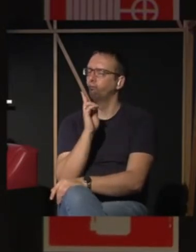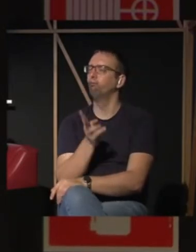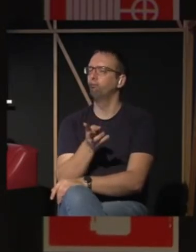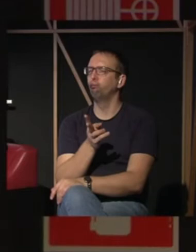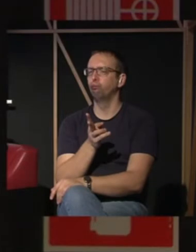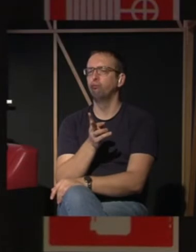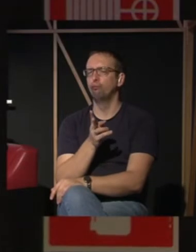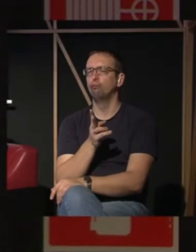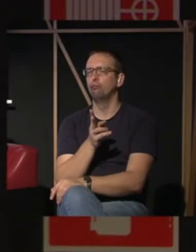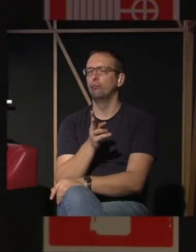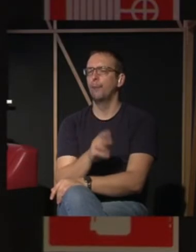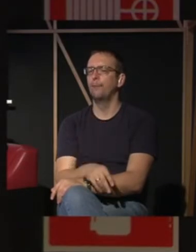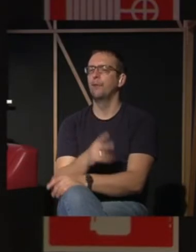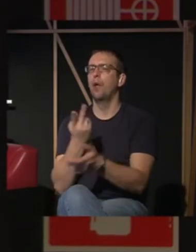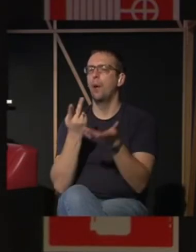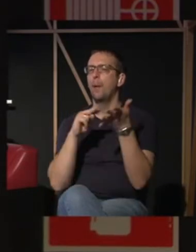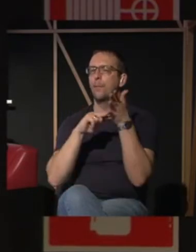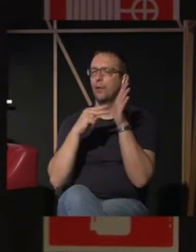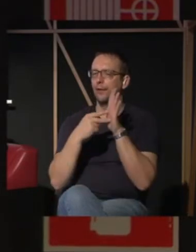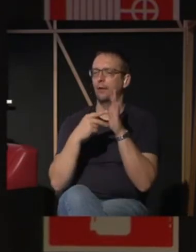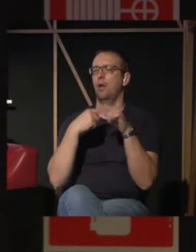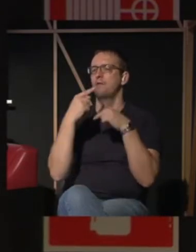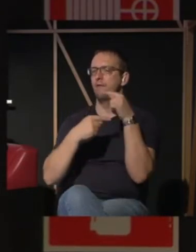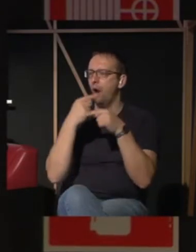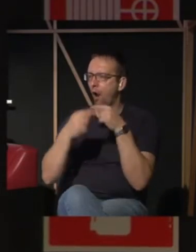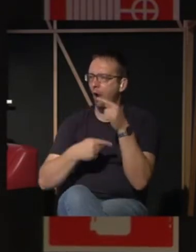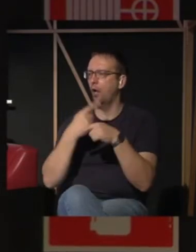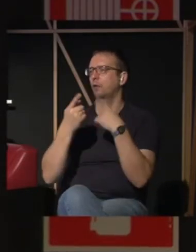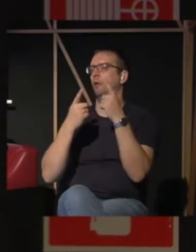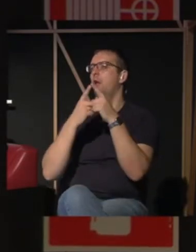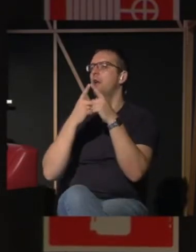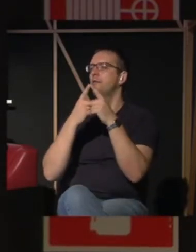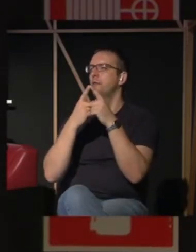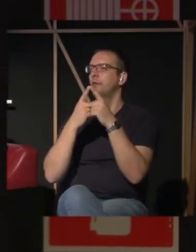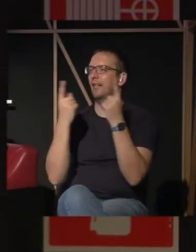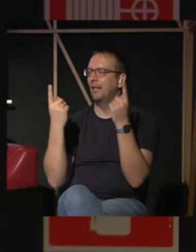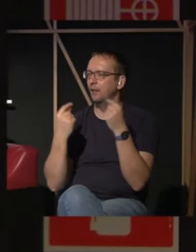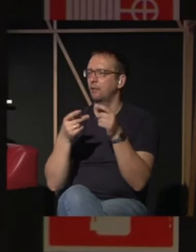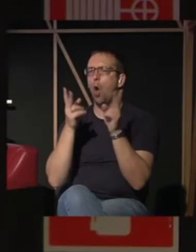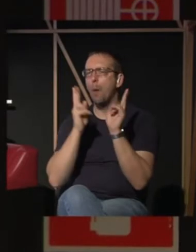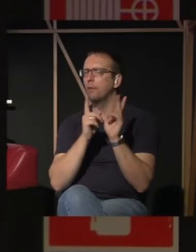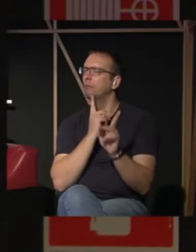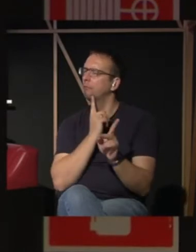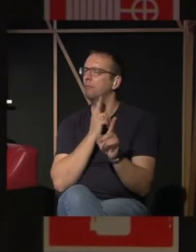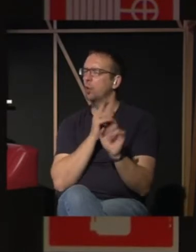and procedures, and an accessibility spectator's guide. Delphine and her team worked on